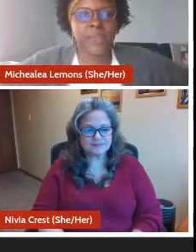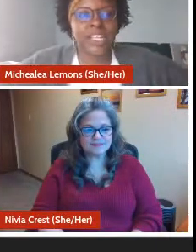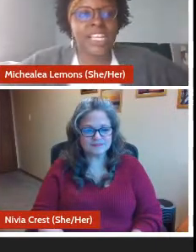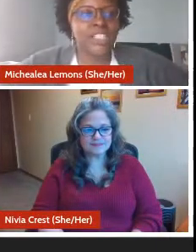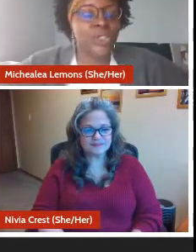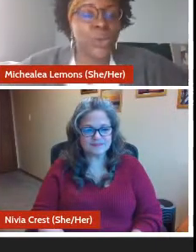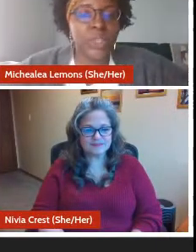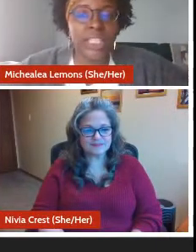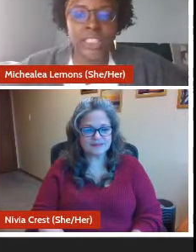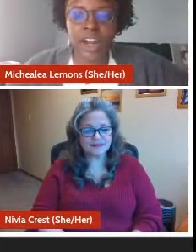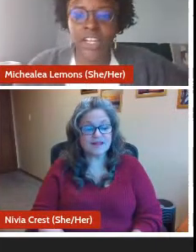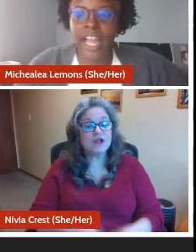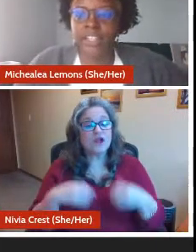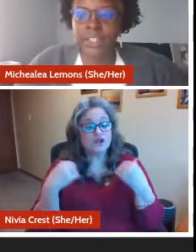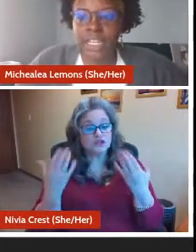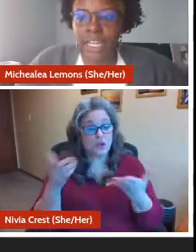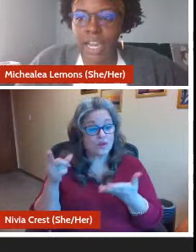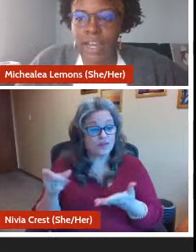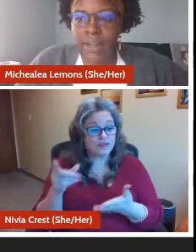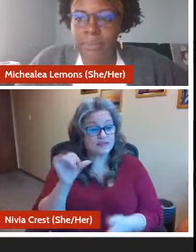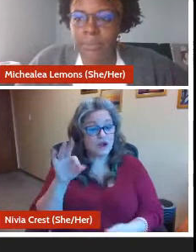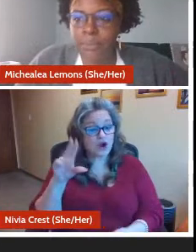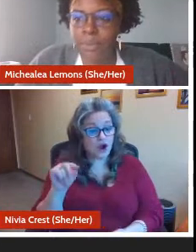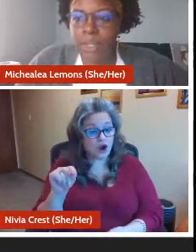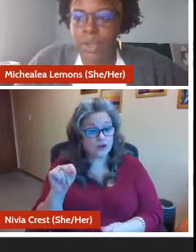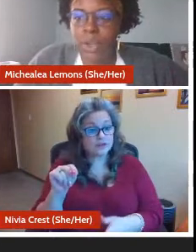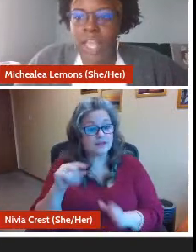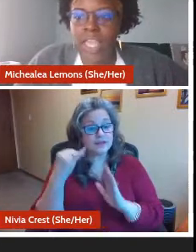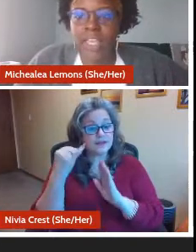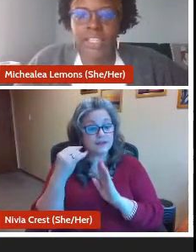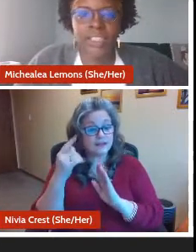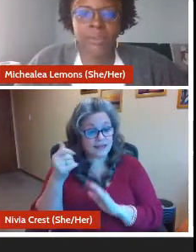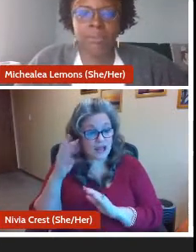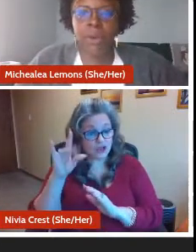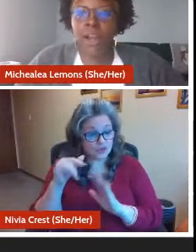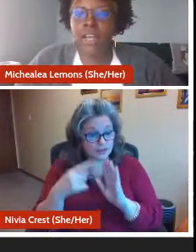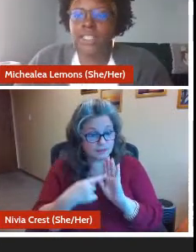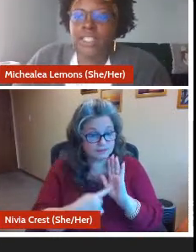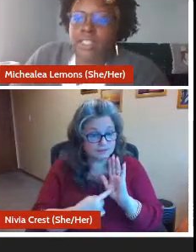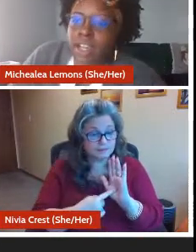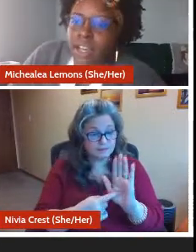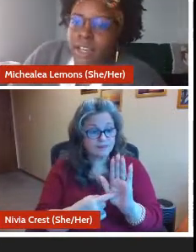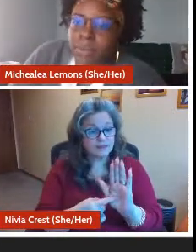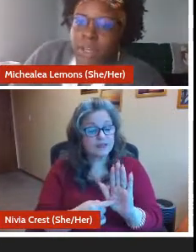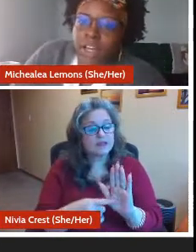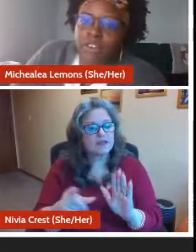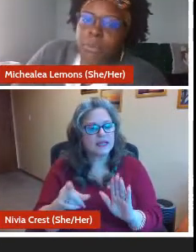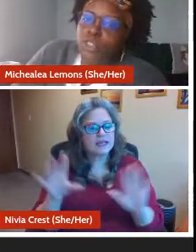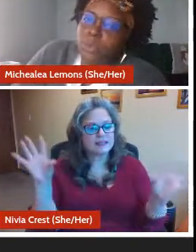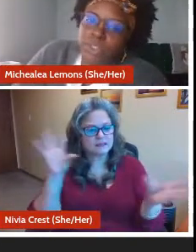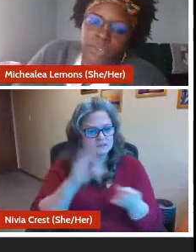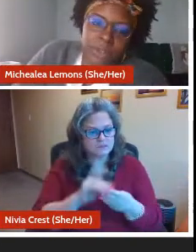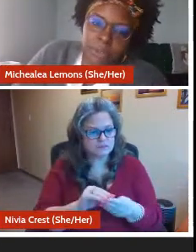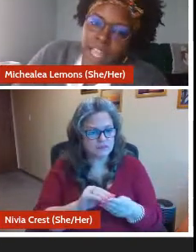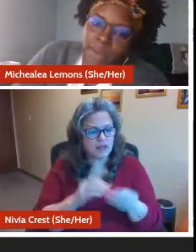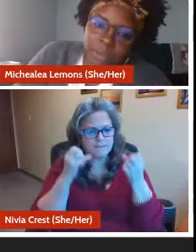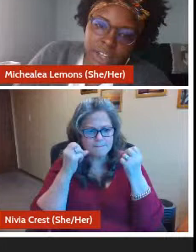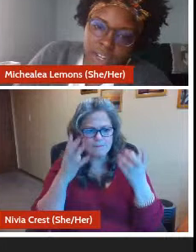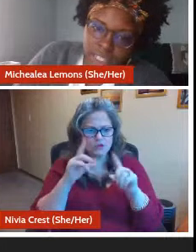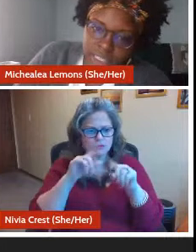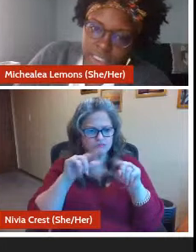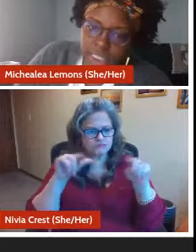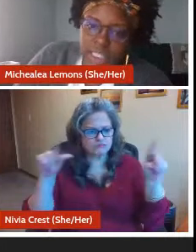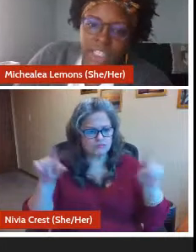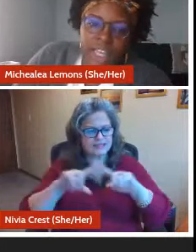Wonderful. So this art gallery, it is comprised of multiple different Black